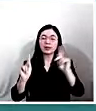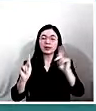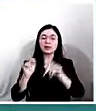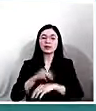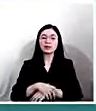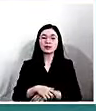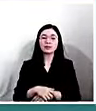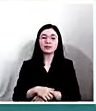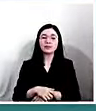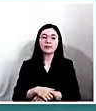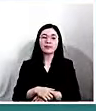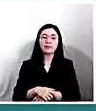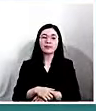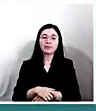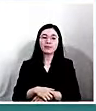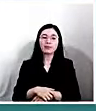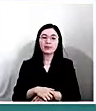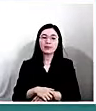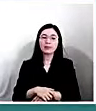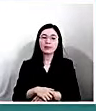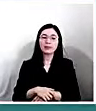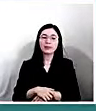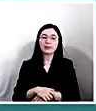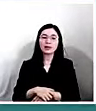Then he spoke of